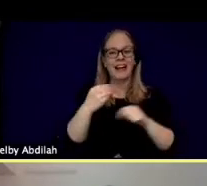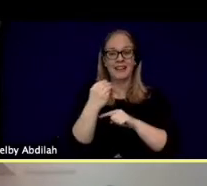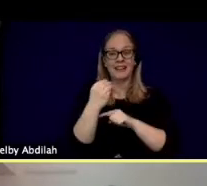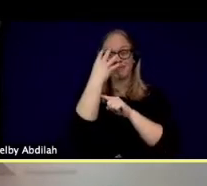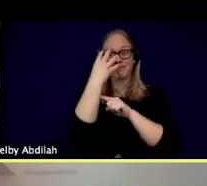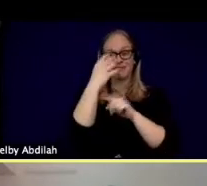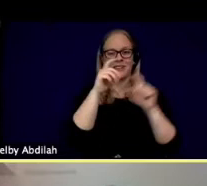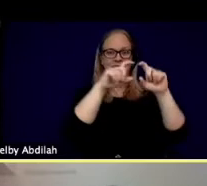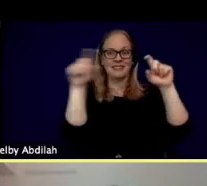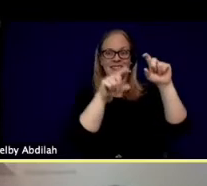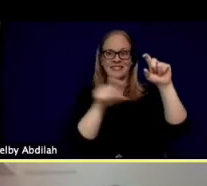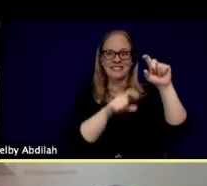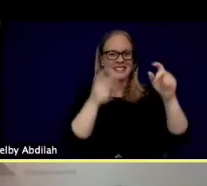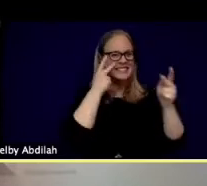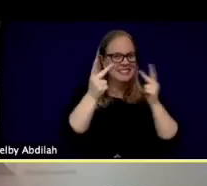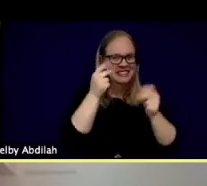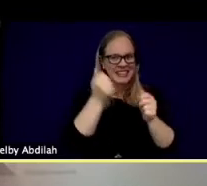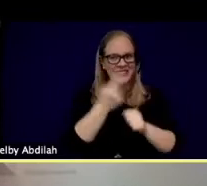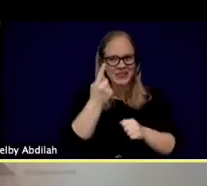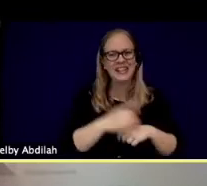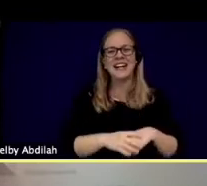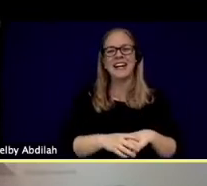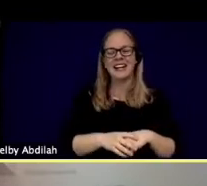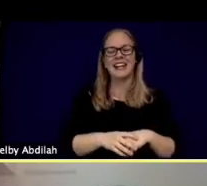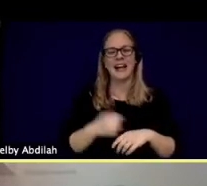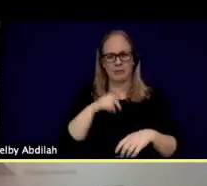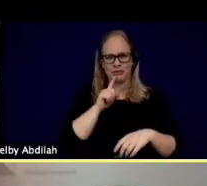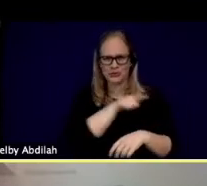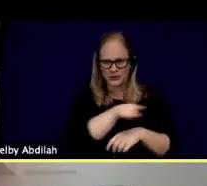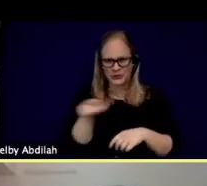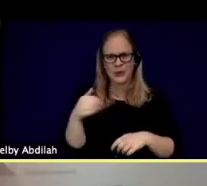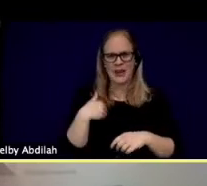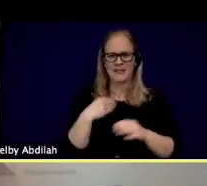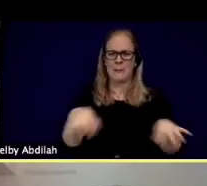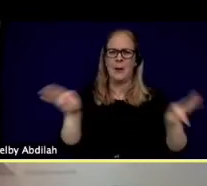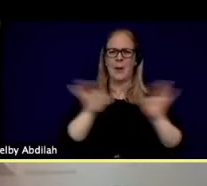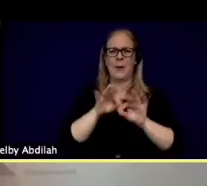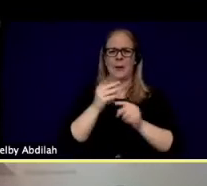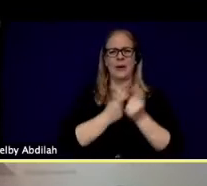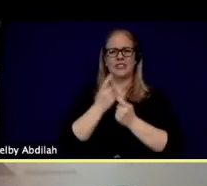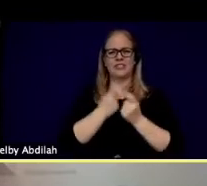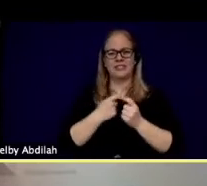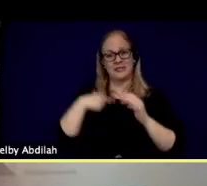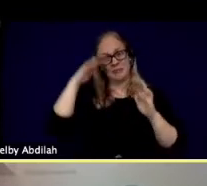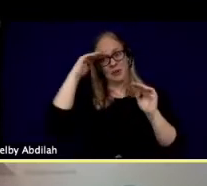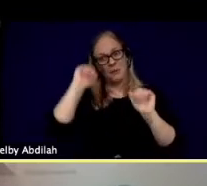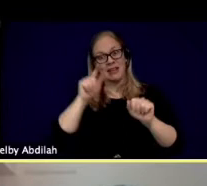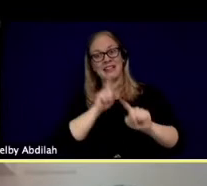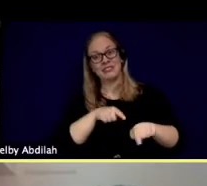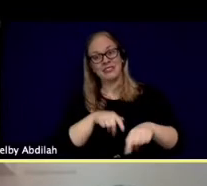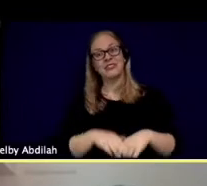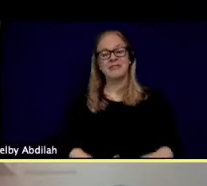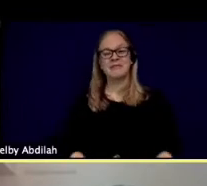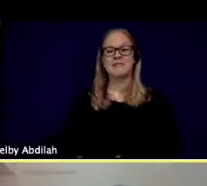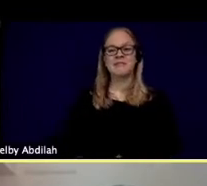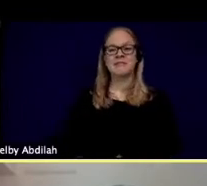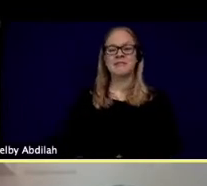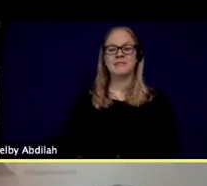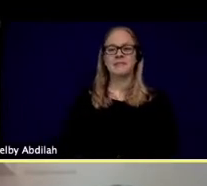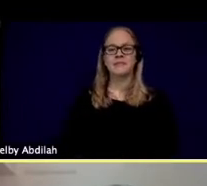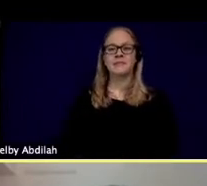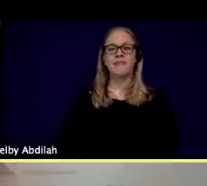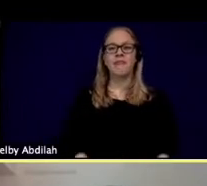you hopefully ask some very important questions that I hopefully can answer for you. I'm